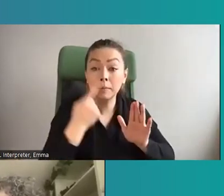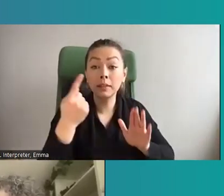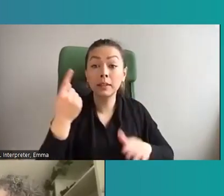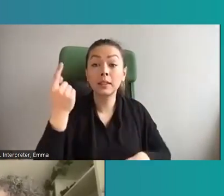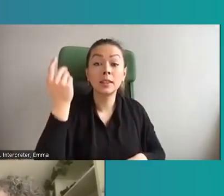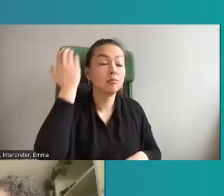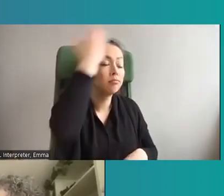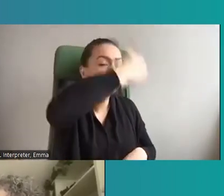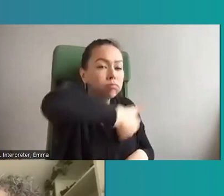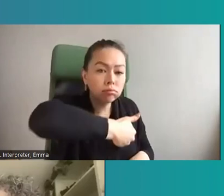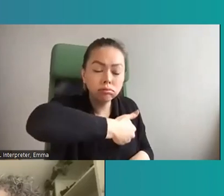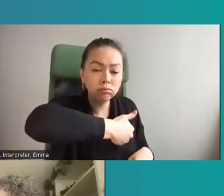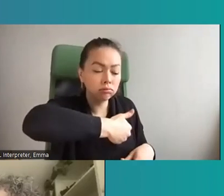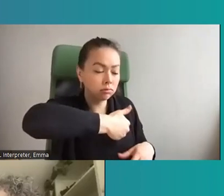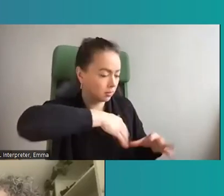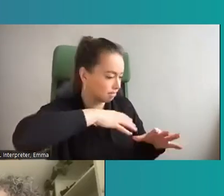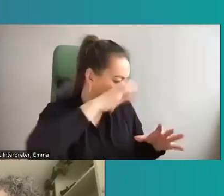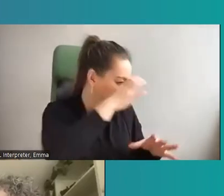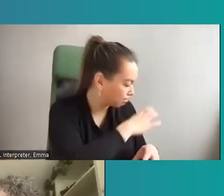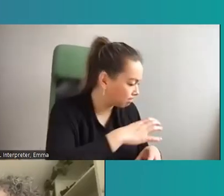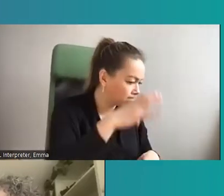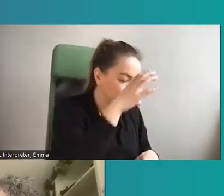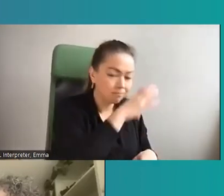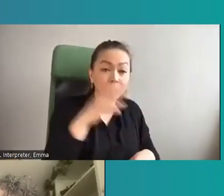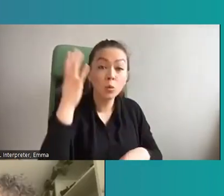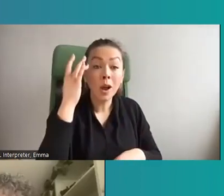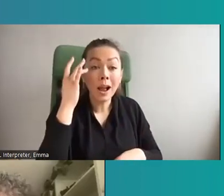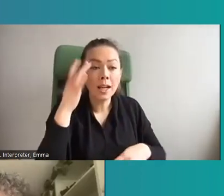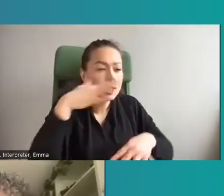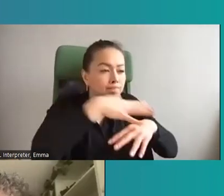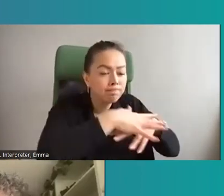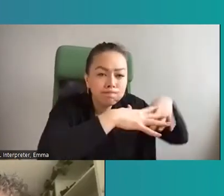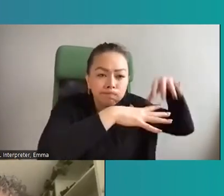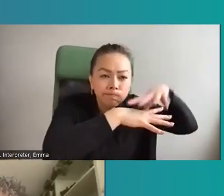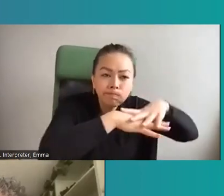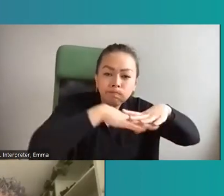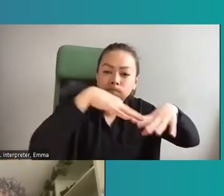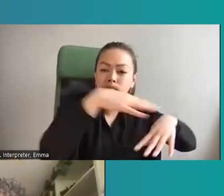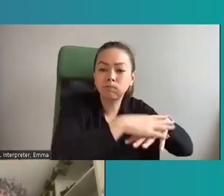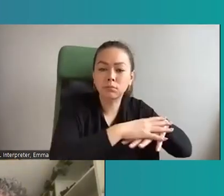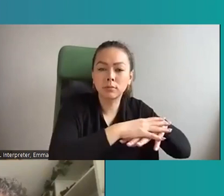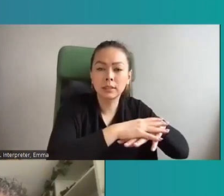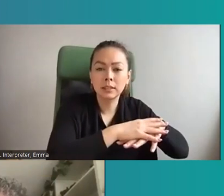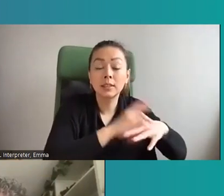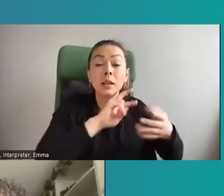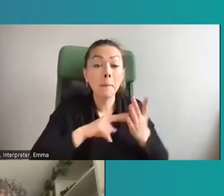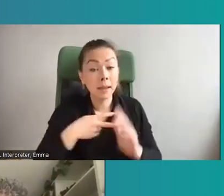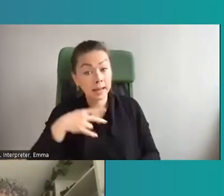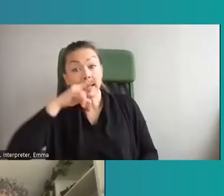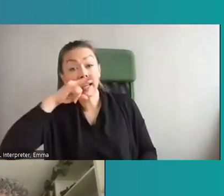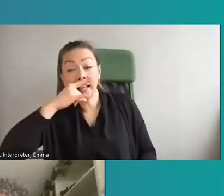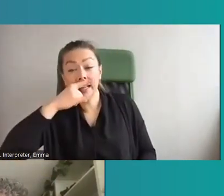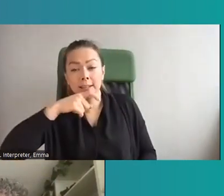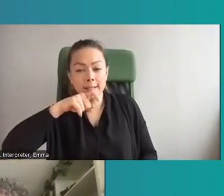overrun with all of the leaves. And so our children have to go in and they separate the leaves and they look for these